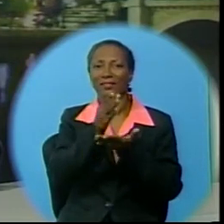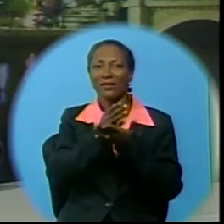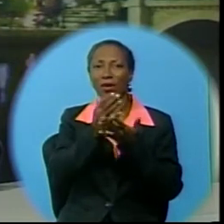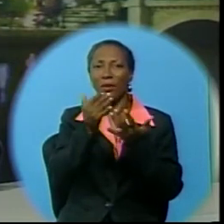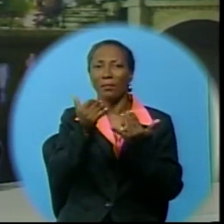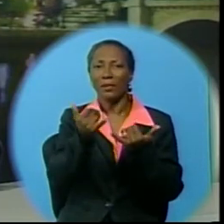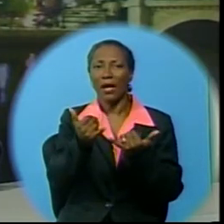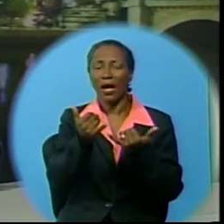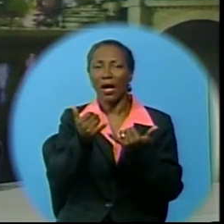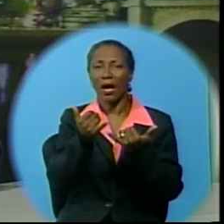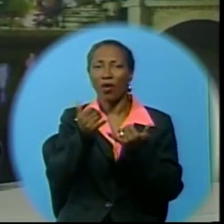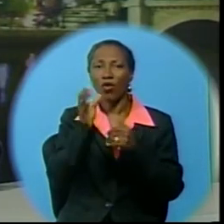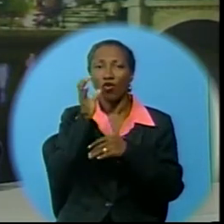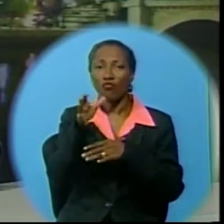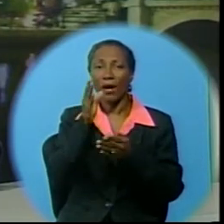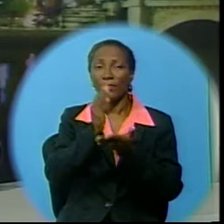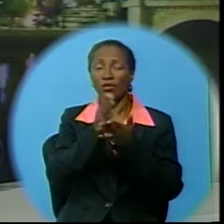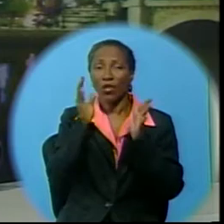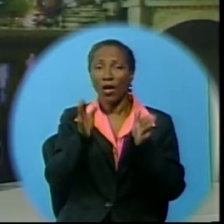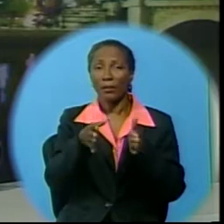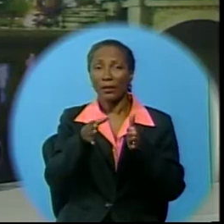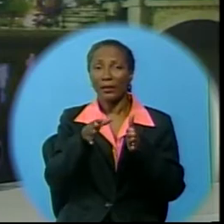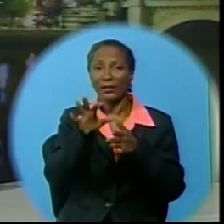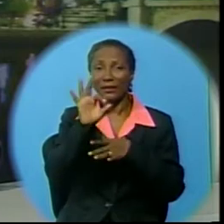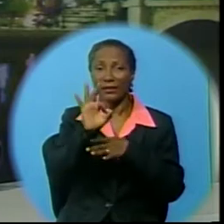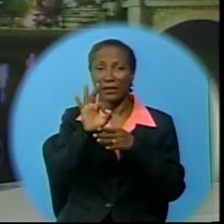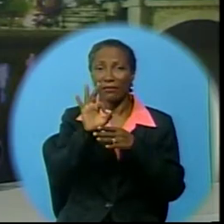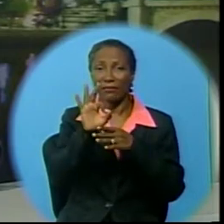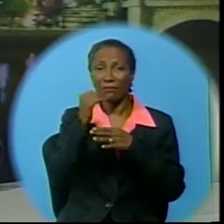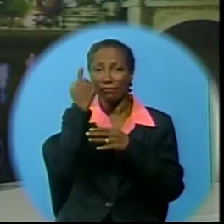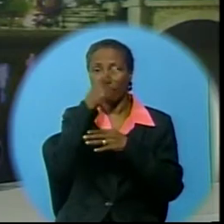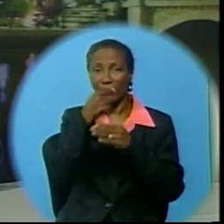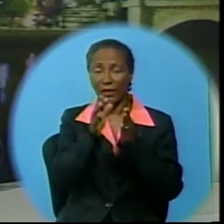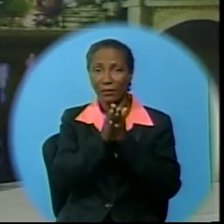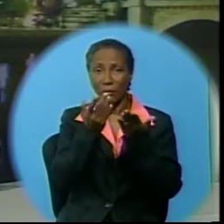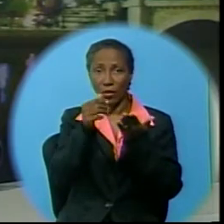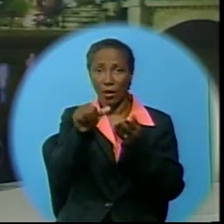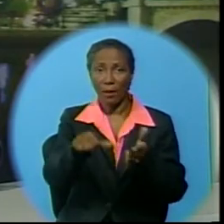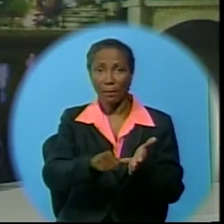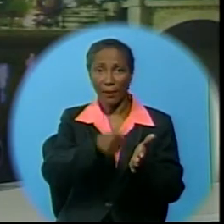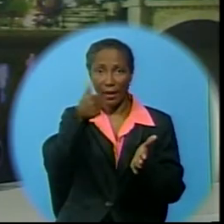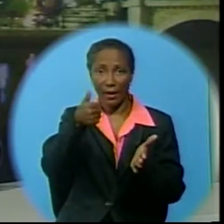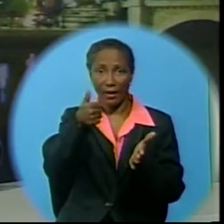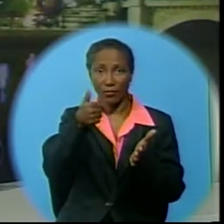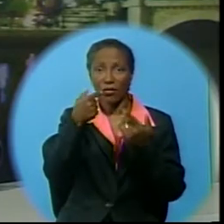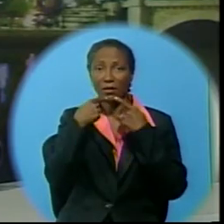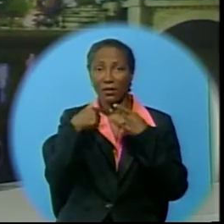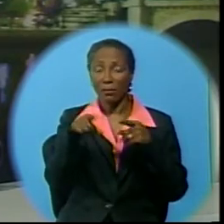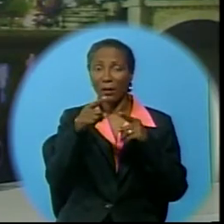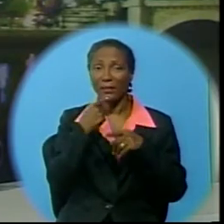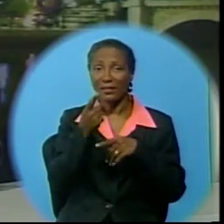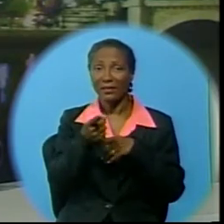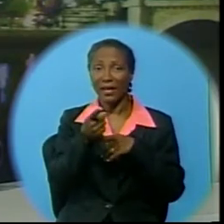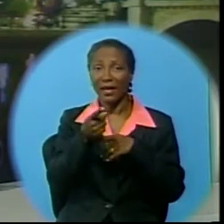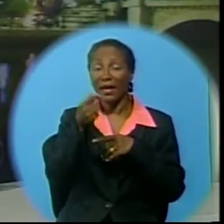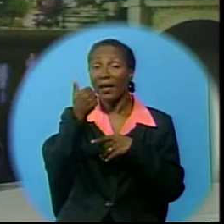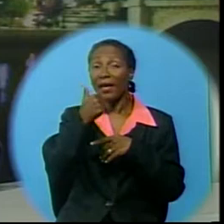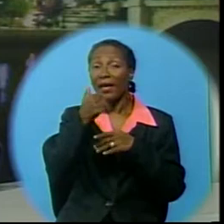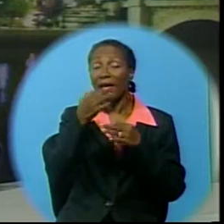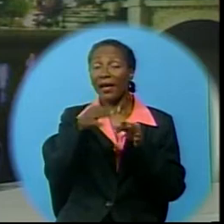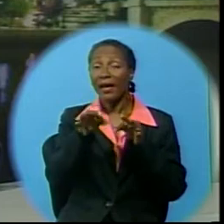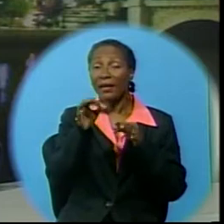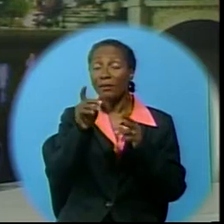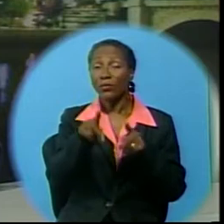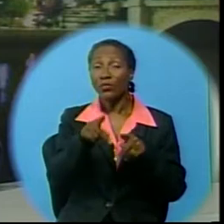obtained daily on the Crime Stoppers Barbados Facebook page. The public is being reminded that anyone with information on any crime can